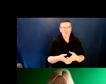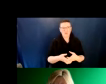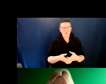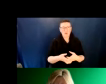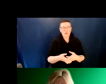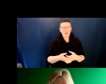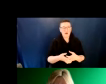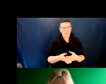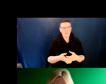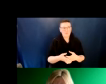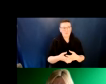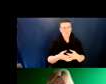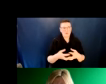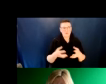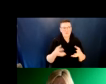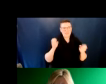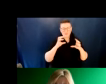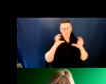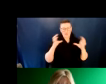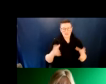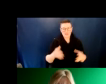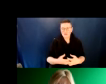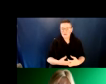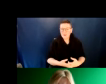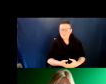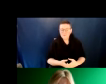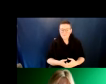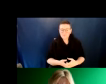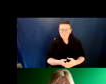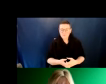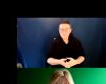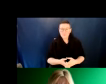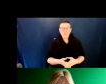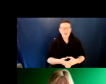difficult to sort of conceptualize.